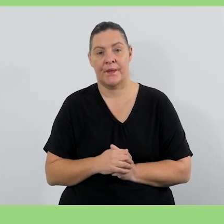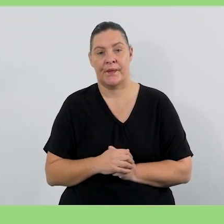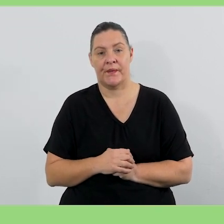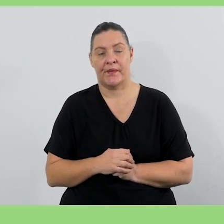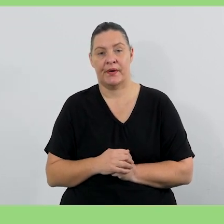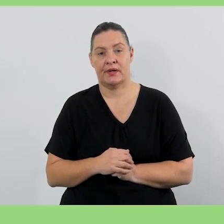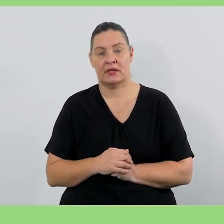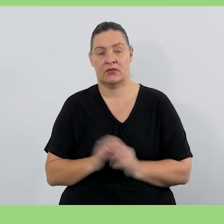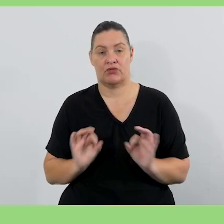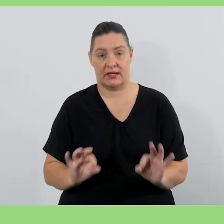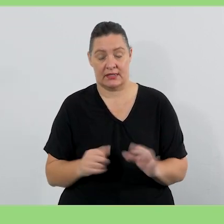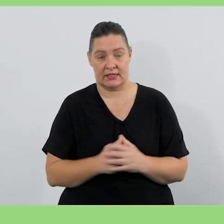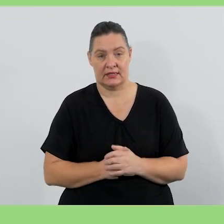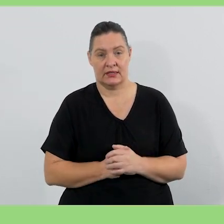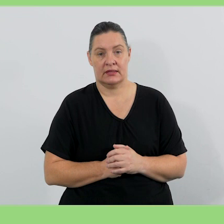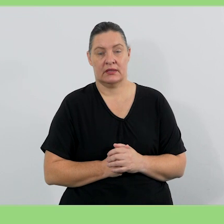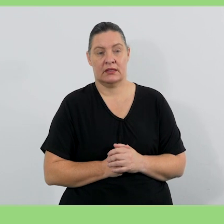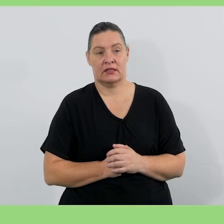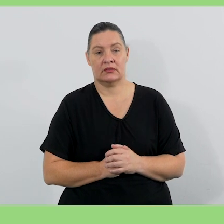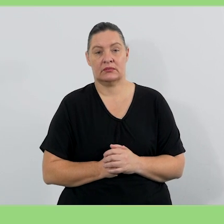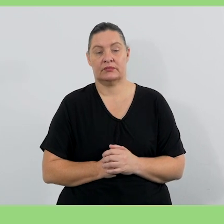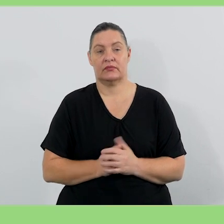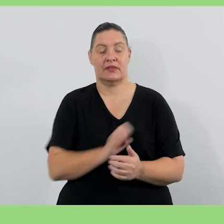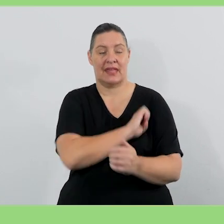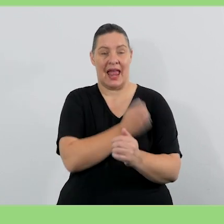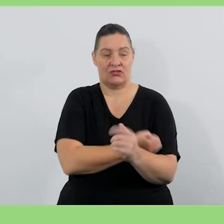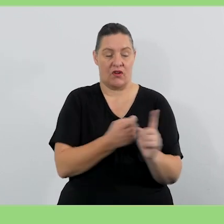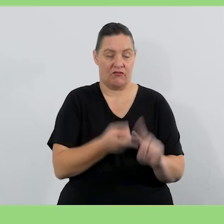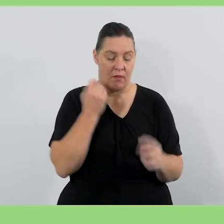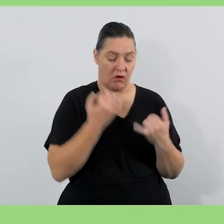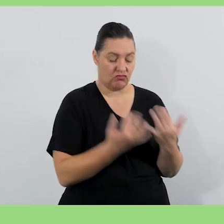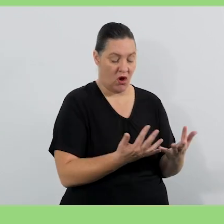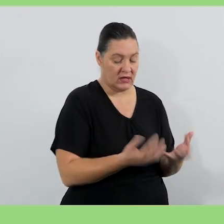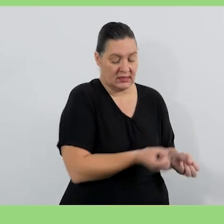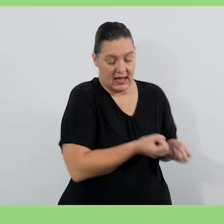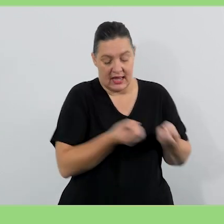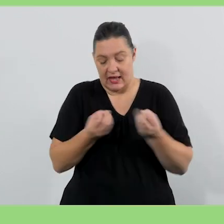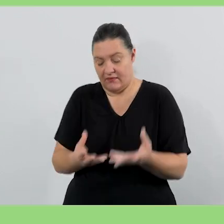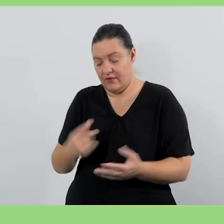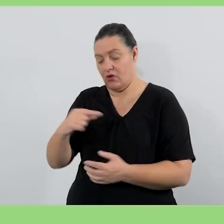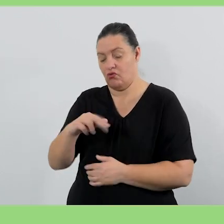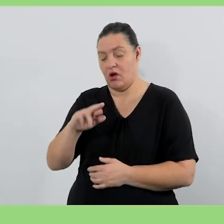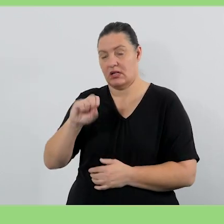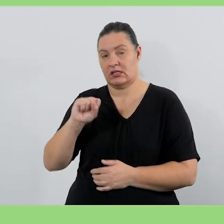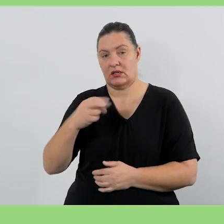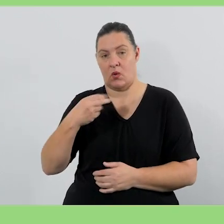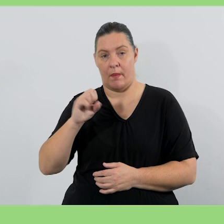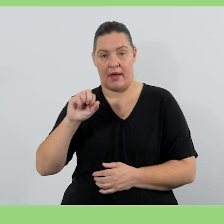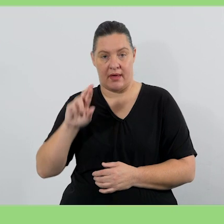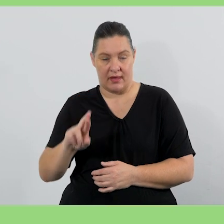Grasshopper. Right, so the energy from the grass is being transferred to the